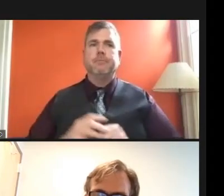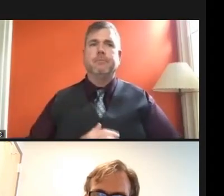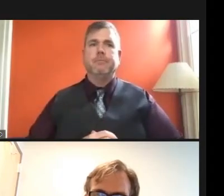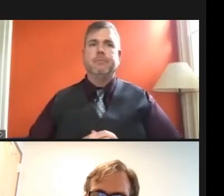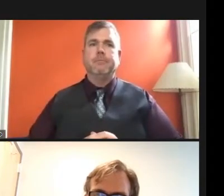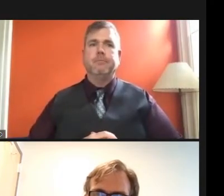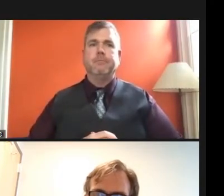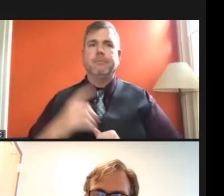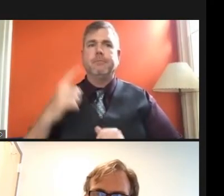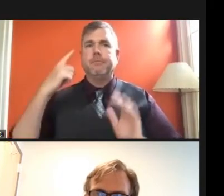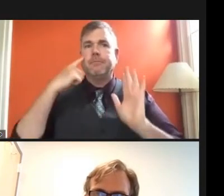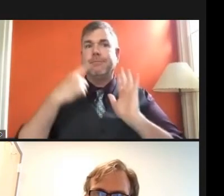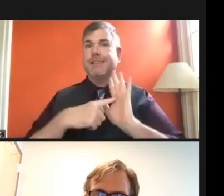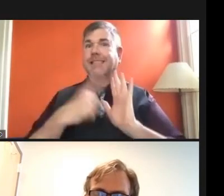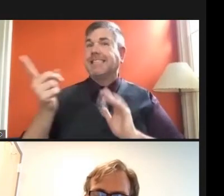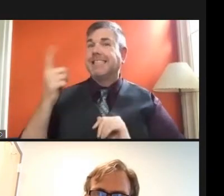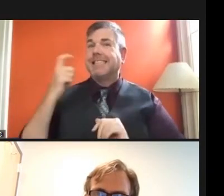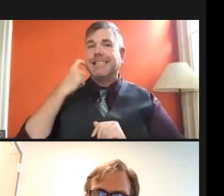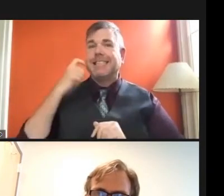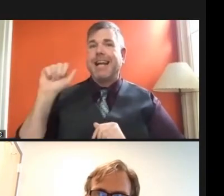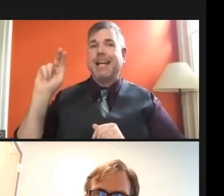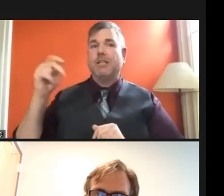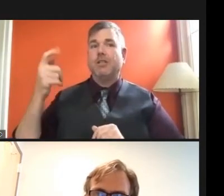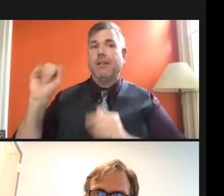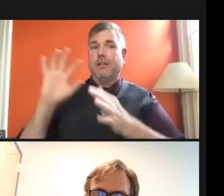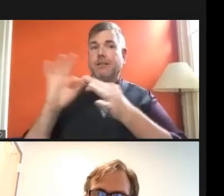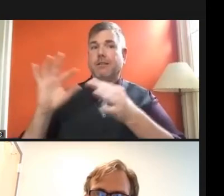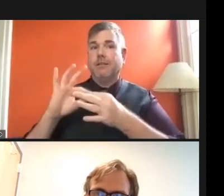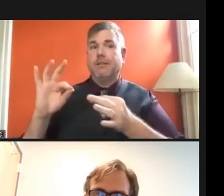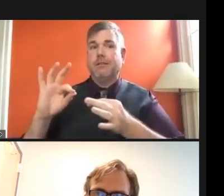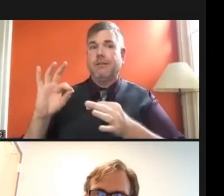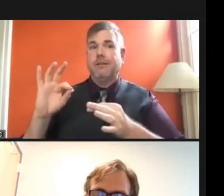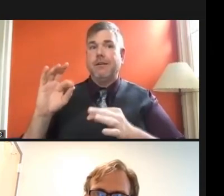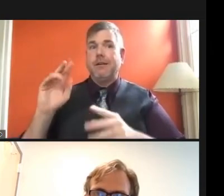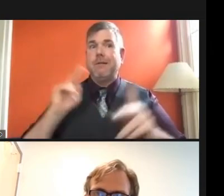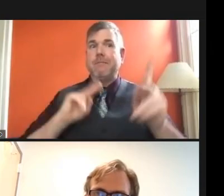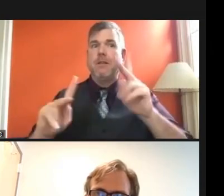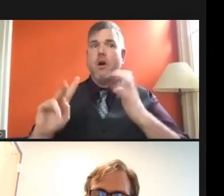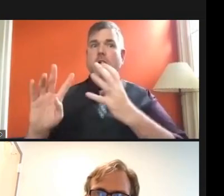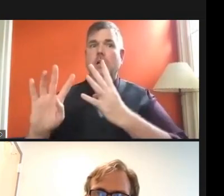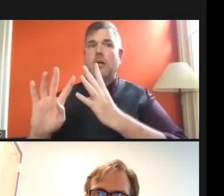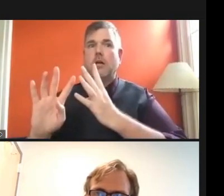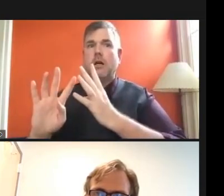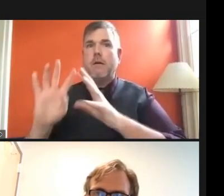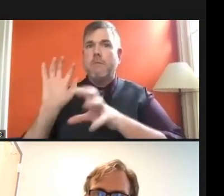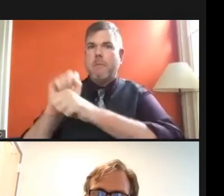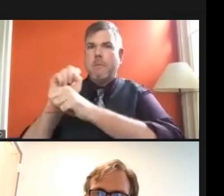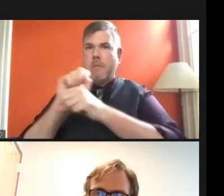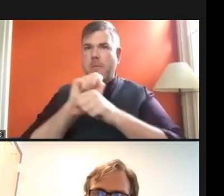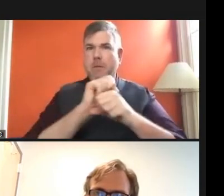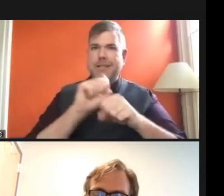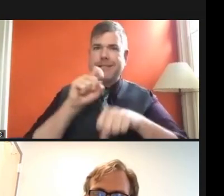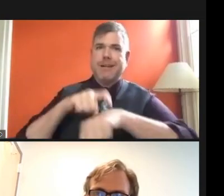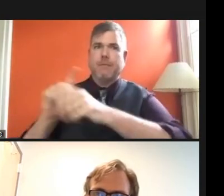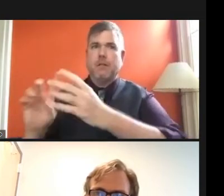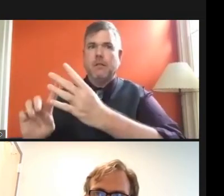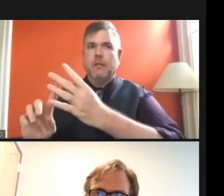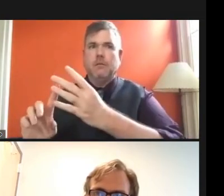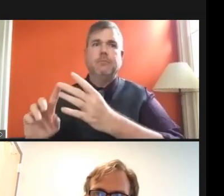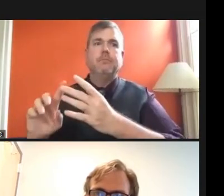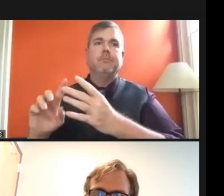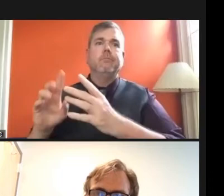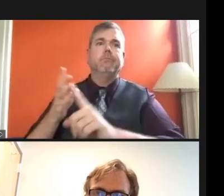to fill up well in advance. So what efforts are being made to increase our testing here in